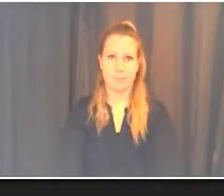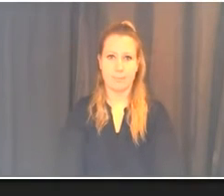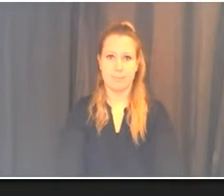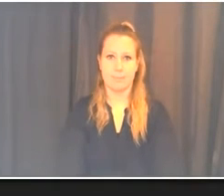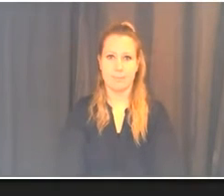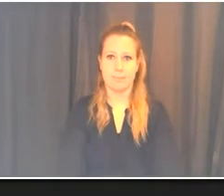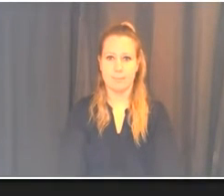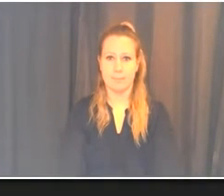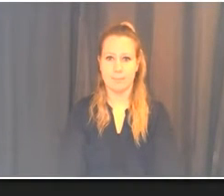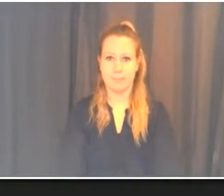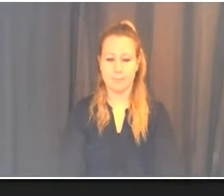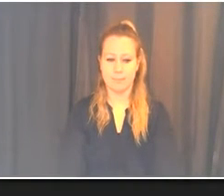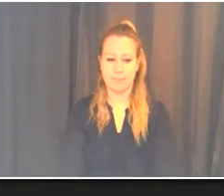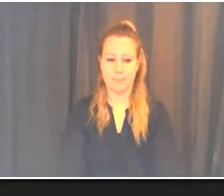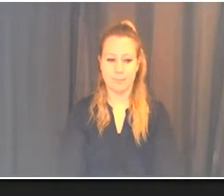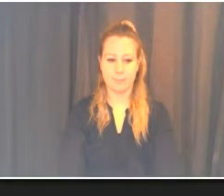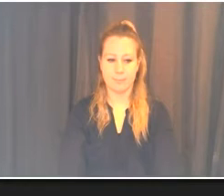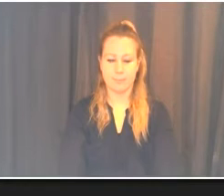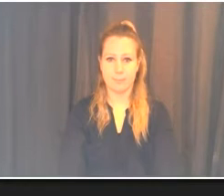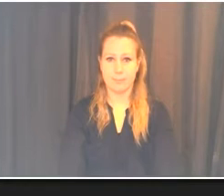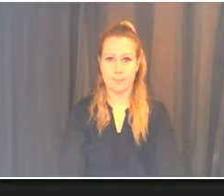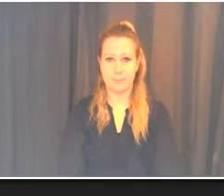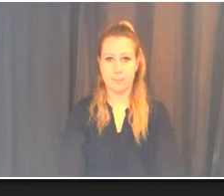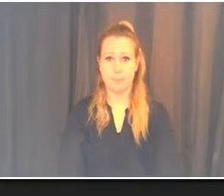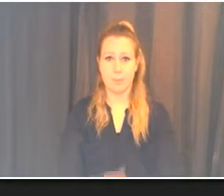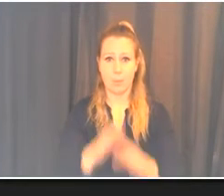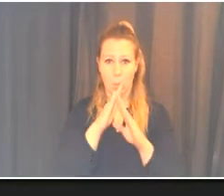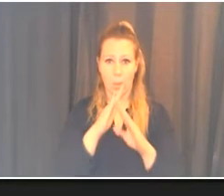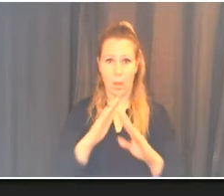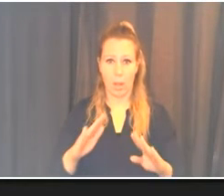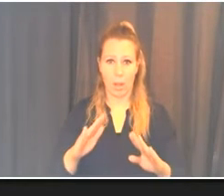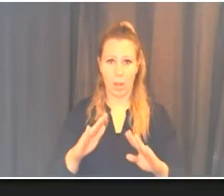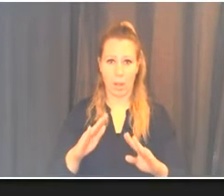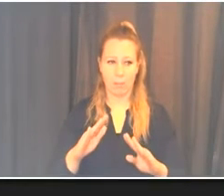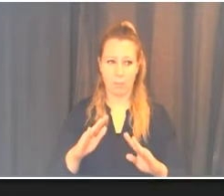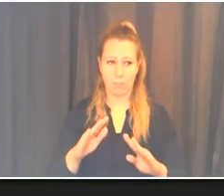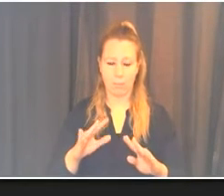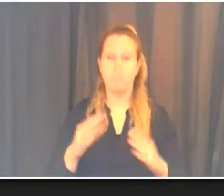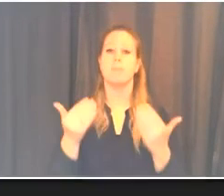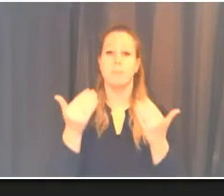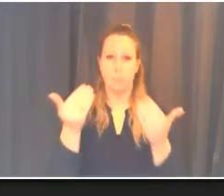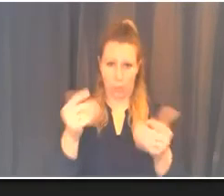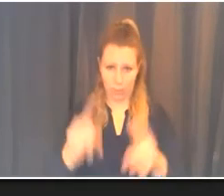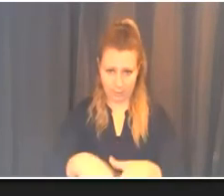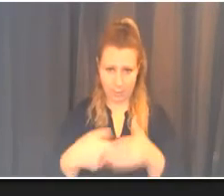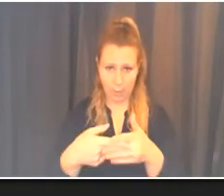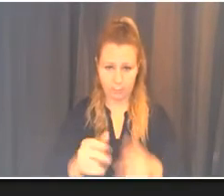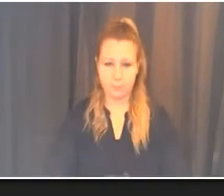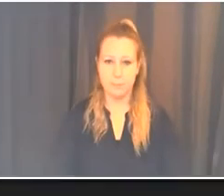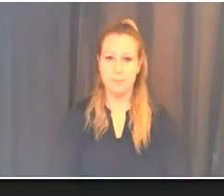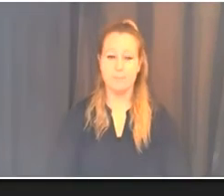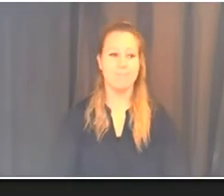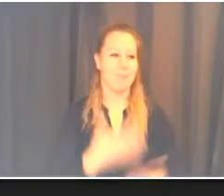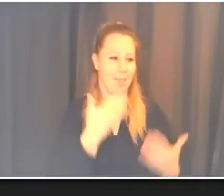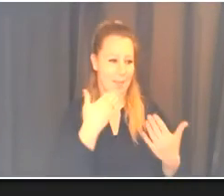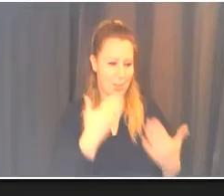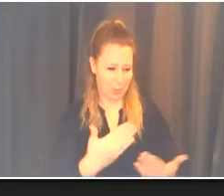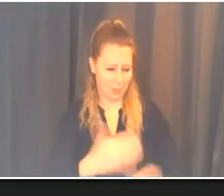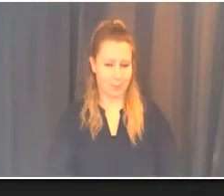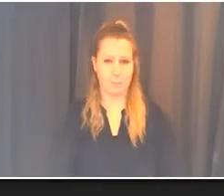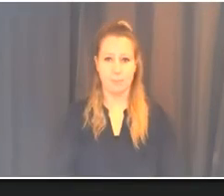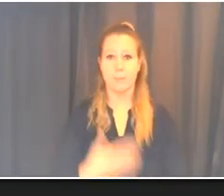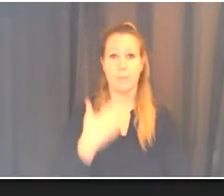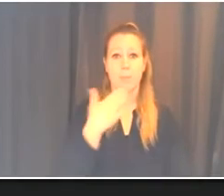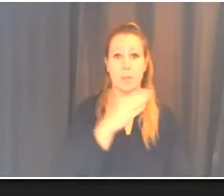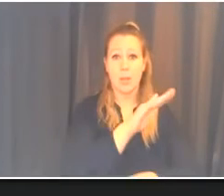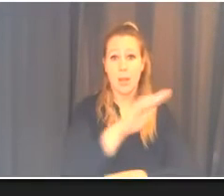Committees on gender on women and gender equity and Public Safety I thank you for creating this opportunity to come before you today to share our insight about one